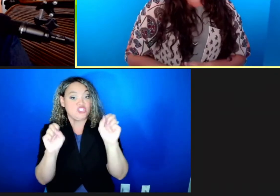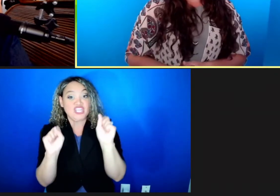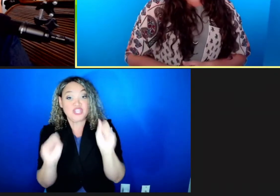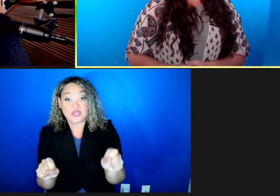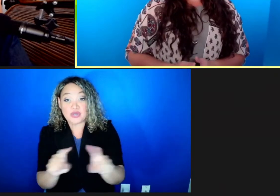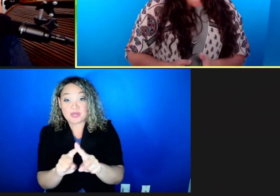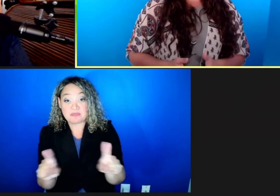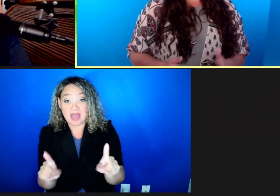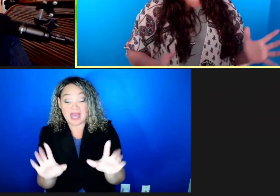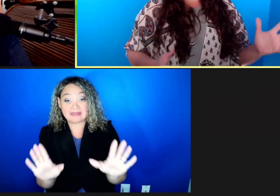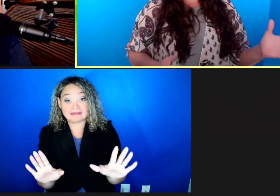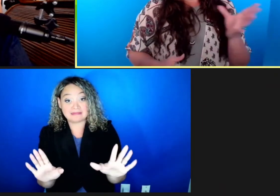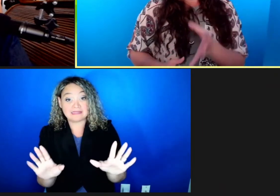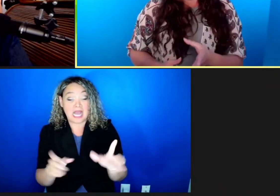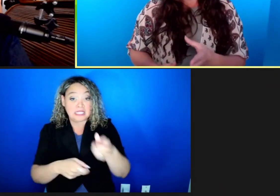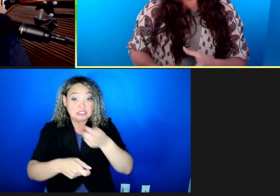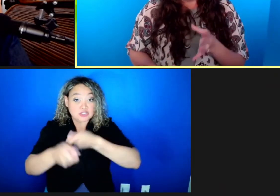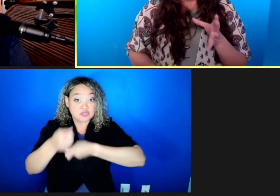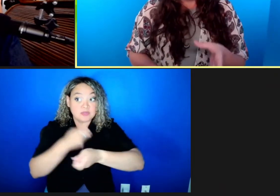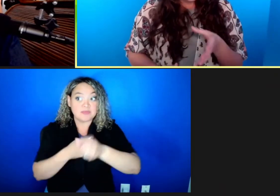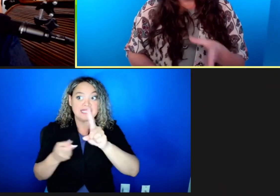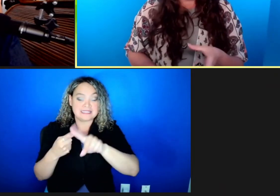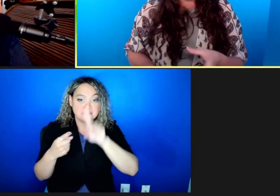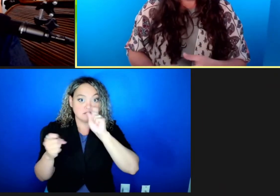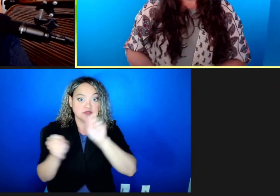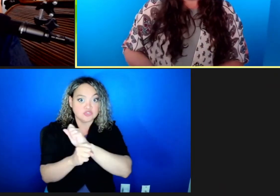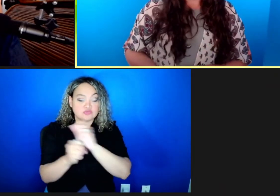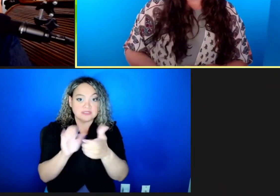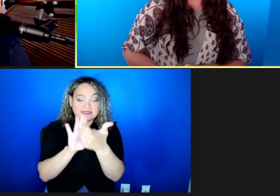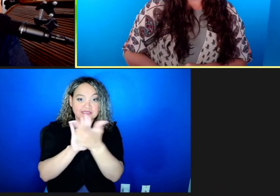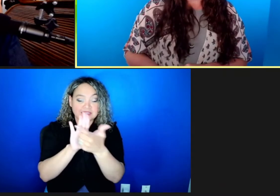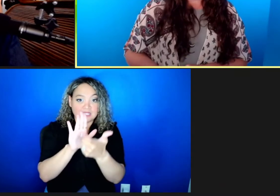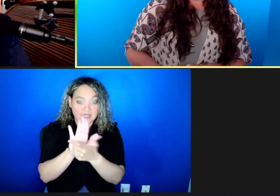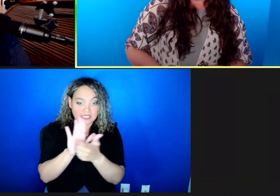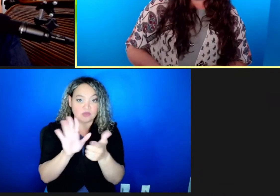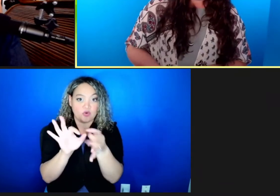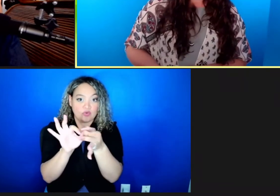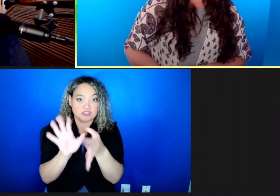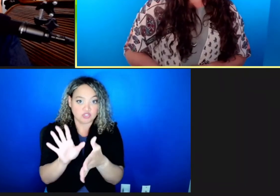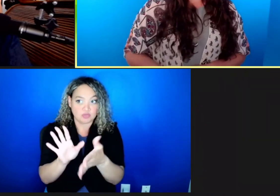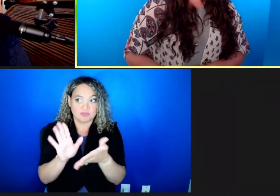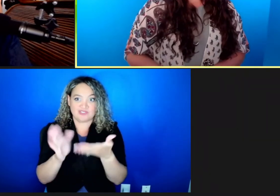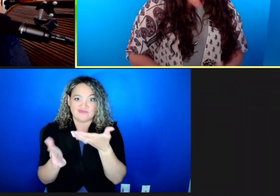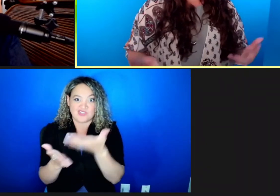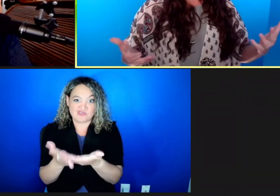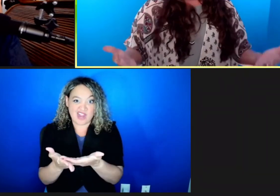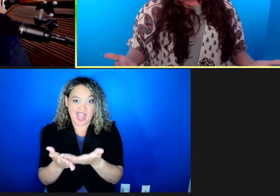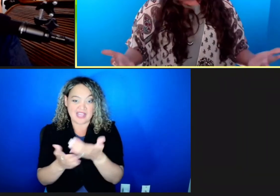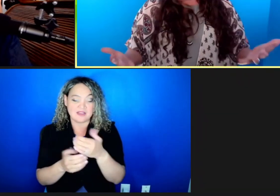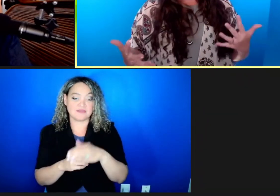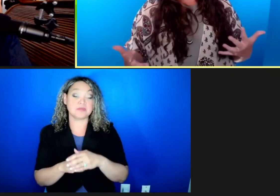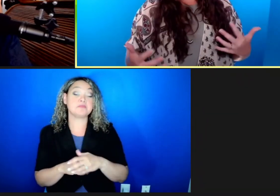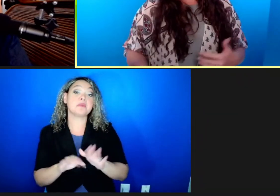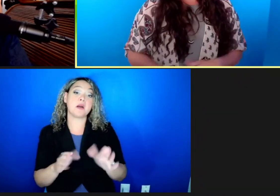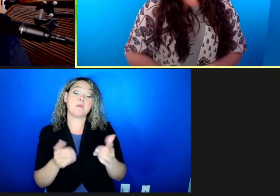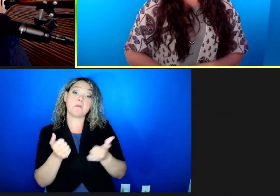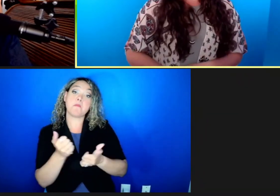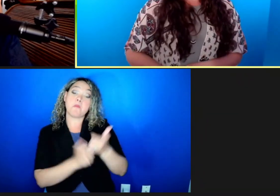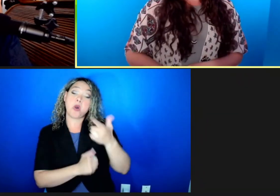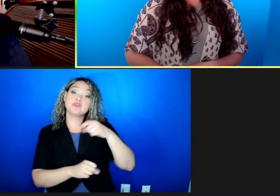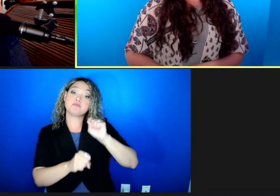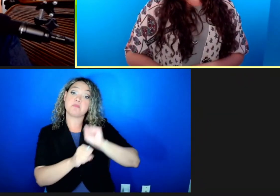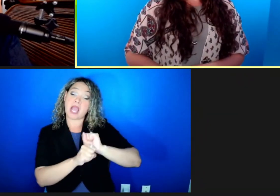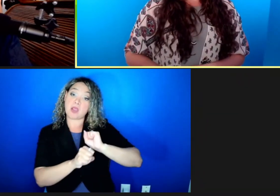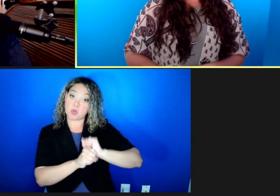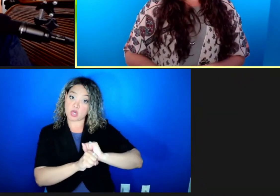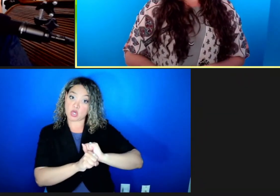Yeah. I could fill in until an actual legal certified interpreter could be there. Right. But most of my work